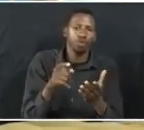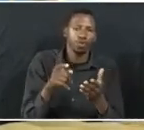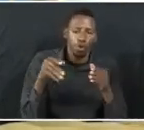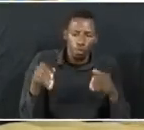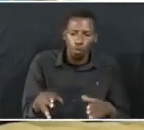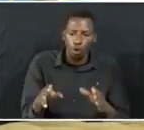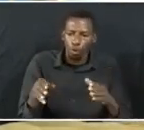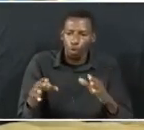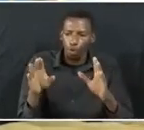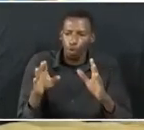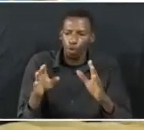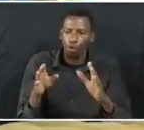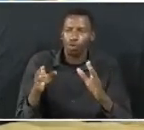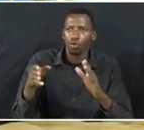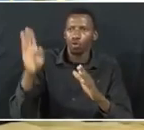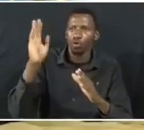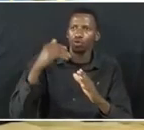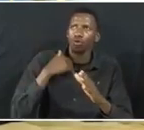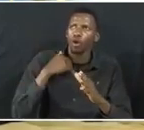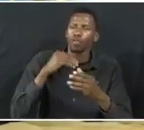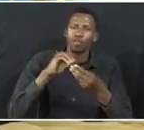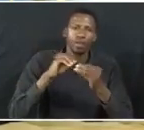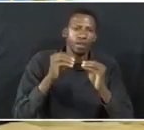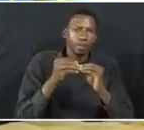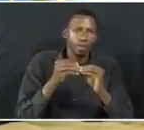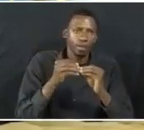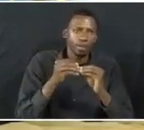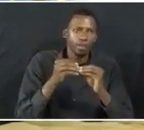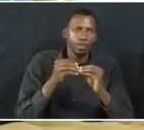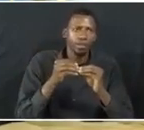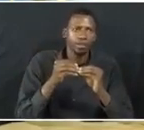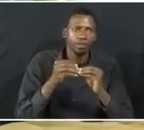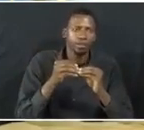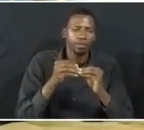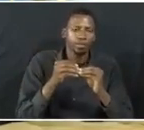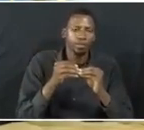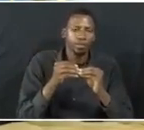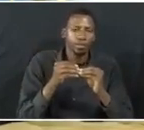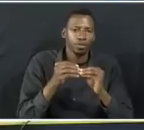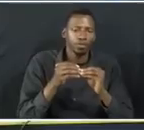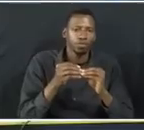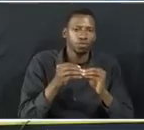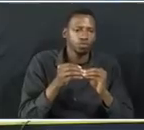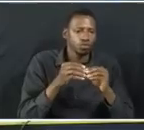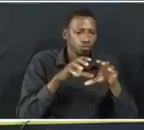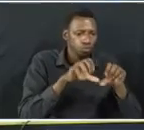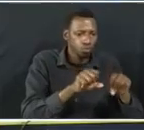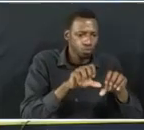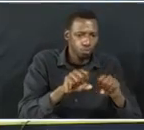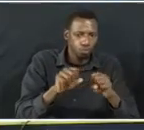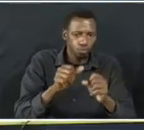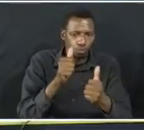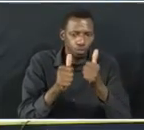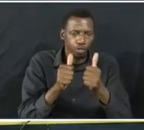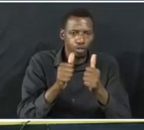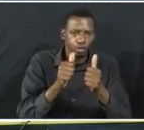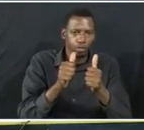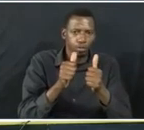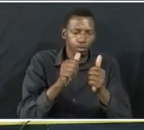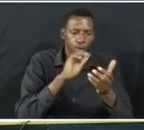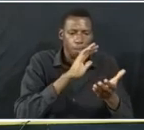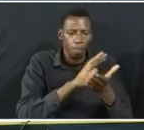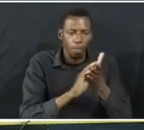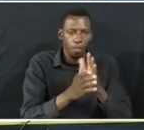to have the numbers to replace the vacancies that were left in heaven, but